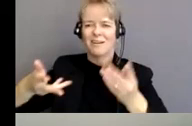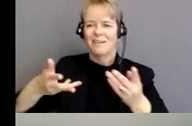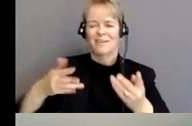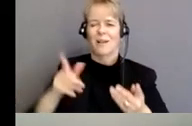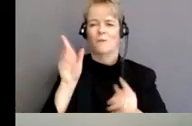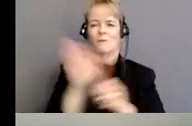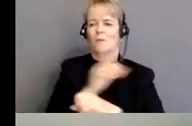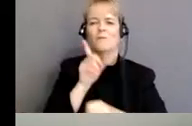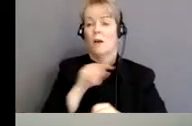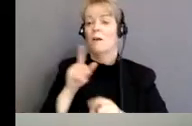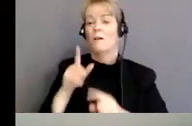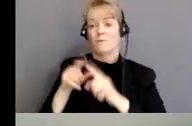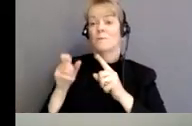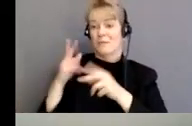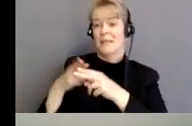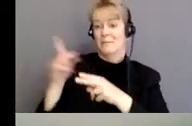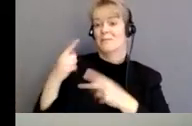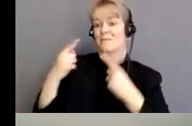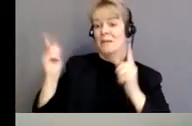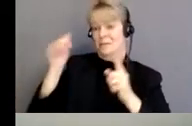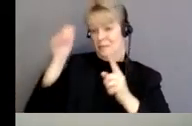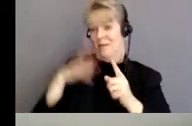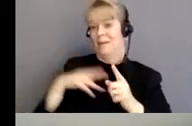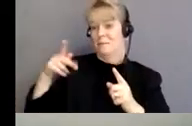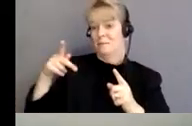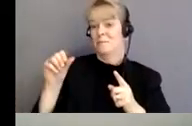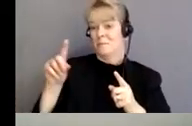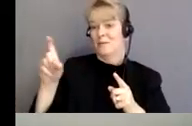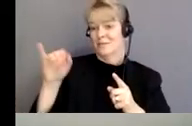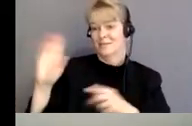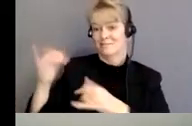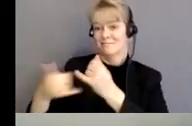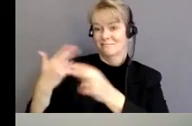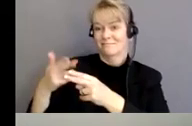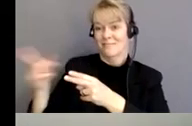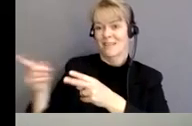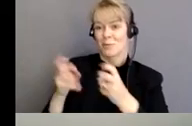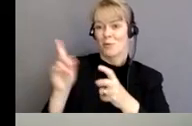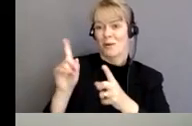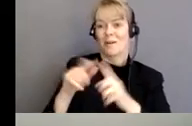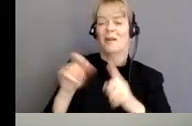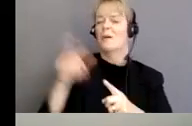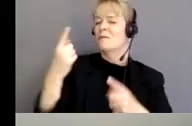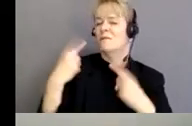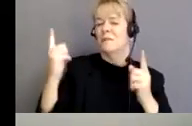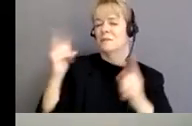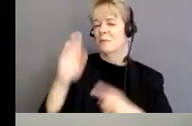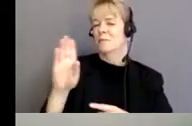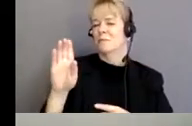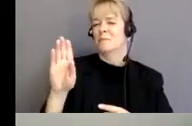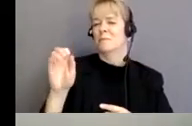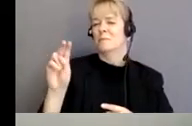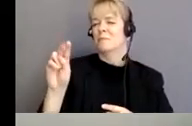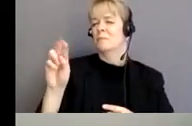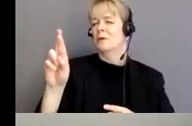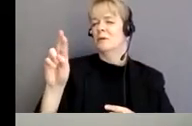all implode. The biggest example was Bernie Madoff in the United States, who pulled off what I believe was somewhere in the area of a $60 billion Ponzi scheme. And